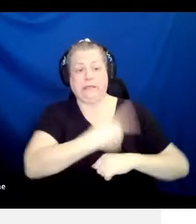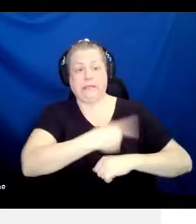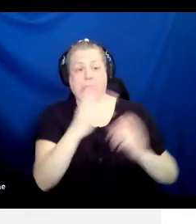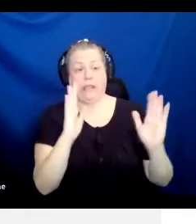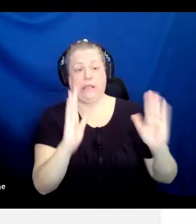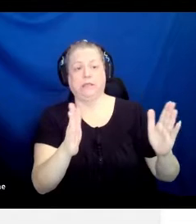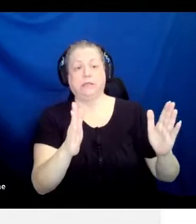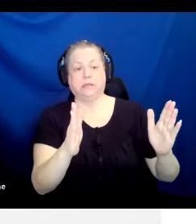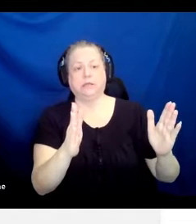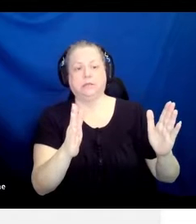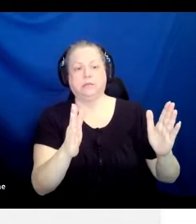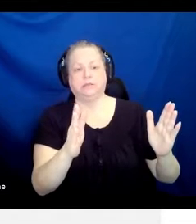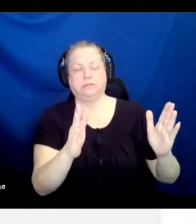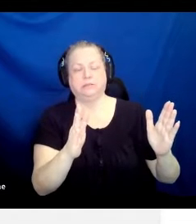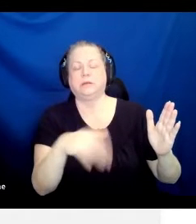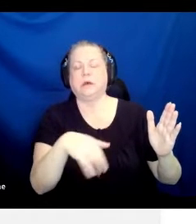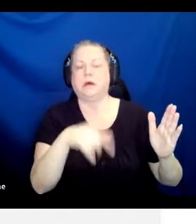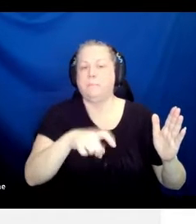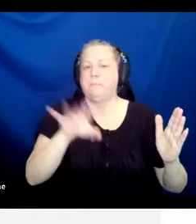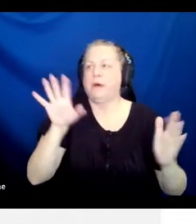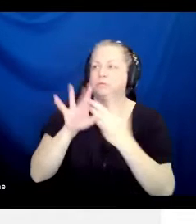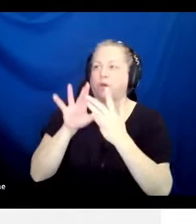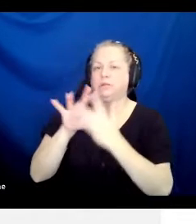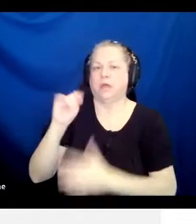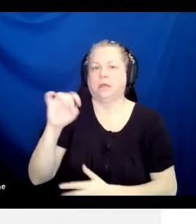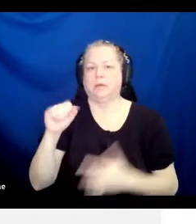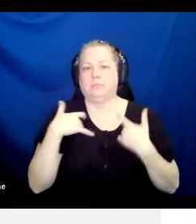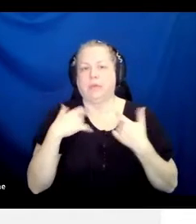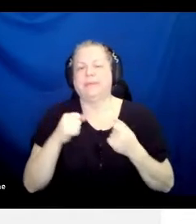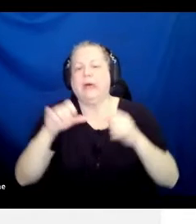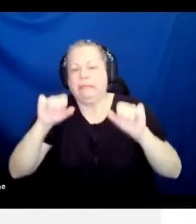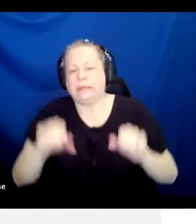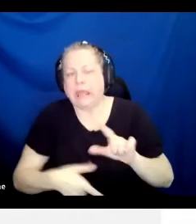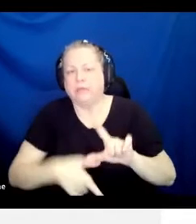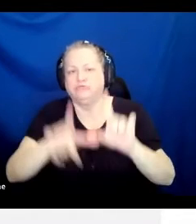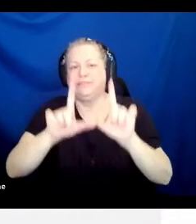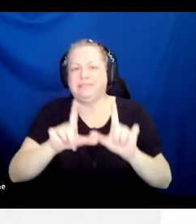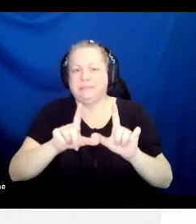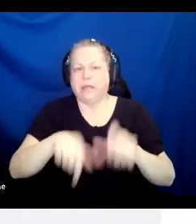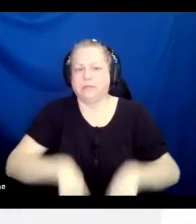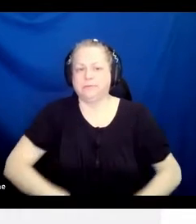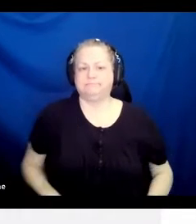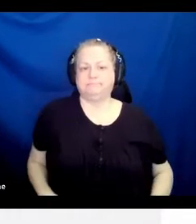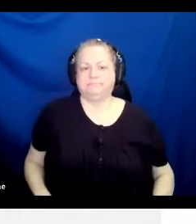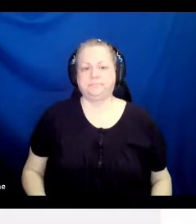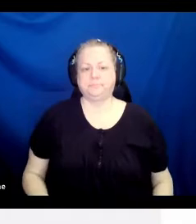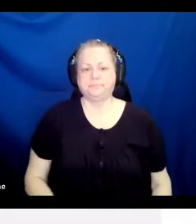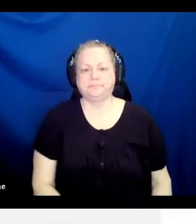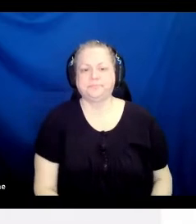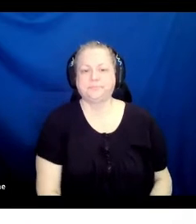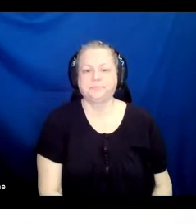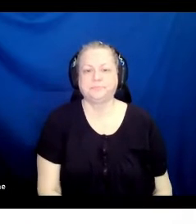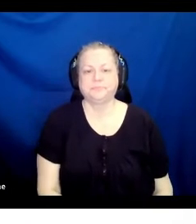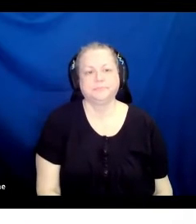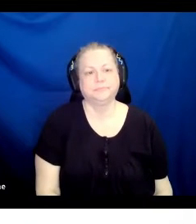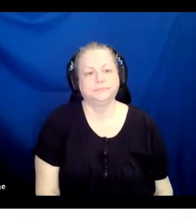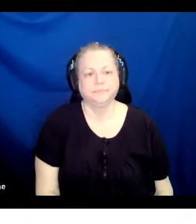the MassHealth coverage terminating, they can be reinstated. Okay. Next slide.